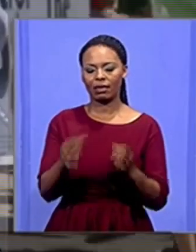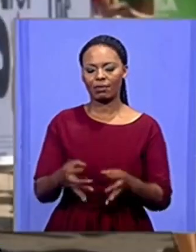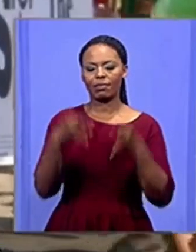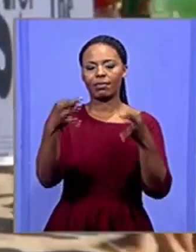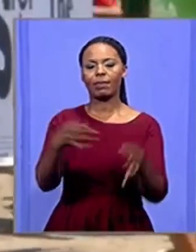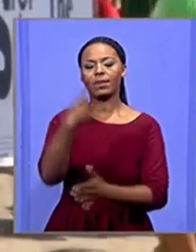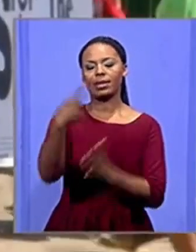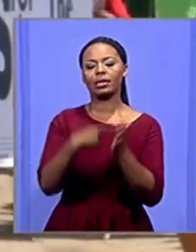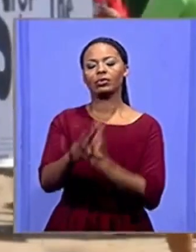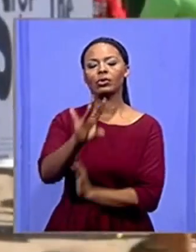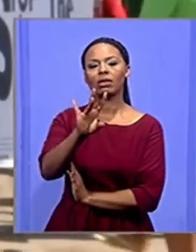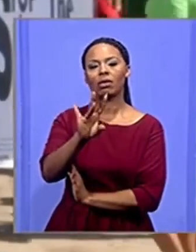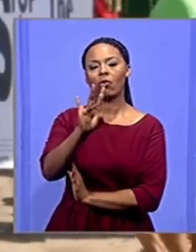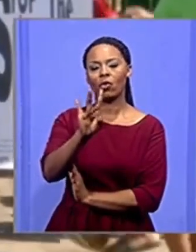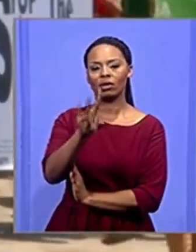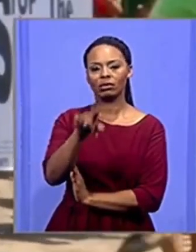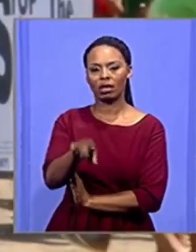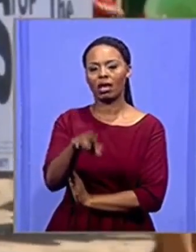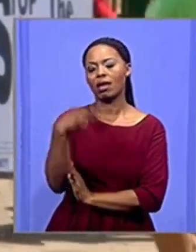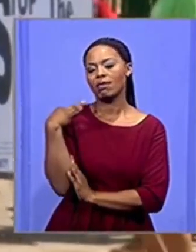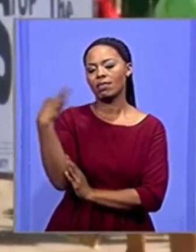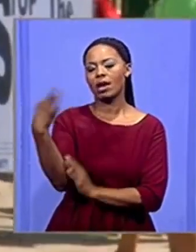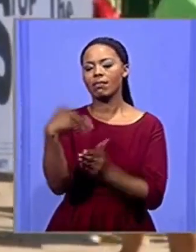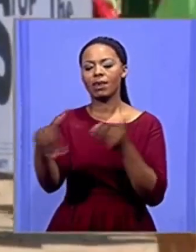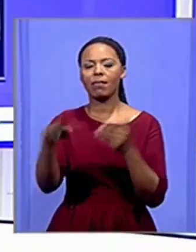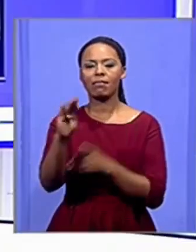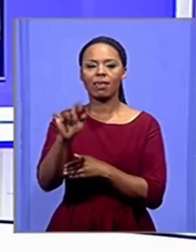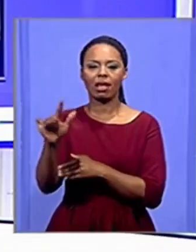yeo e tlago go ya go dira kgopelo ya peila.